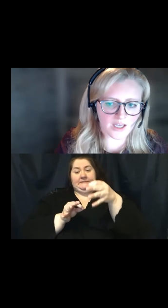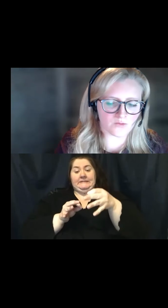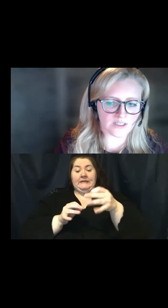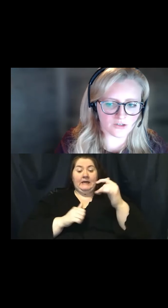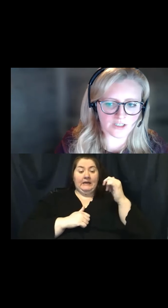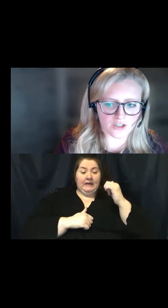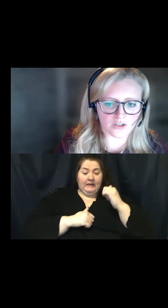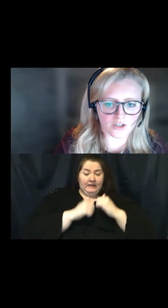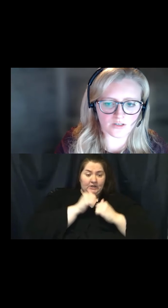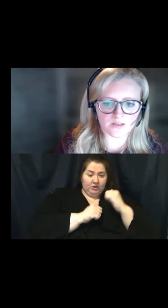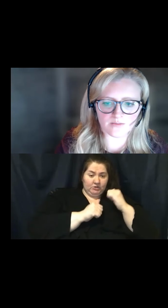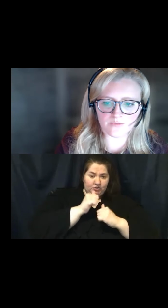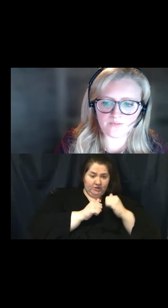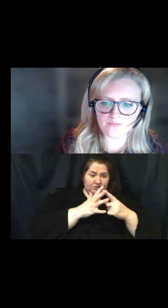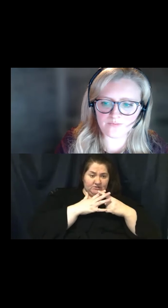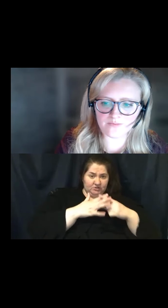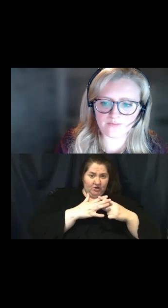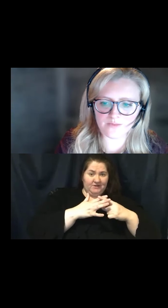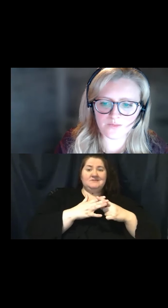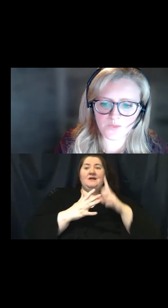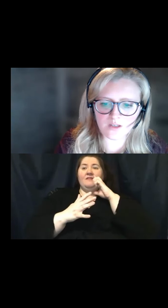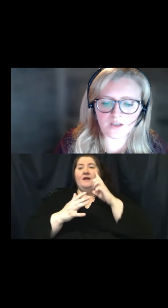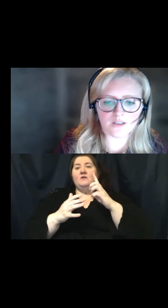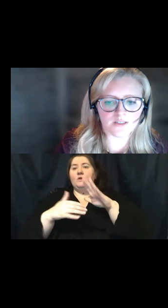construction and restoration occurs.